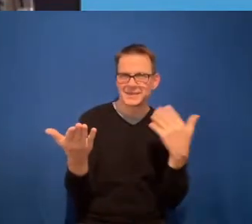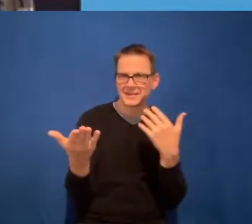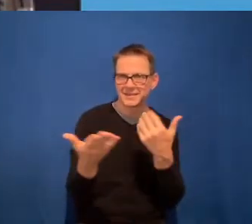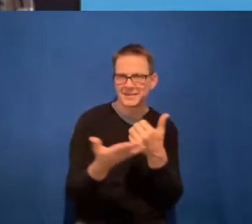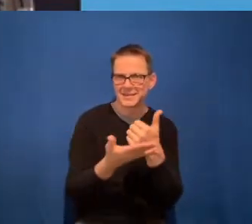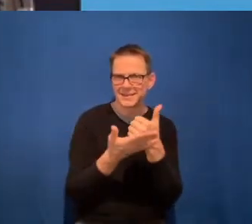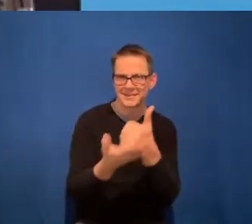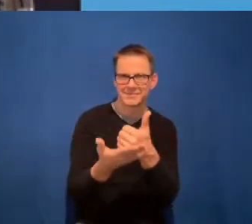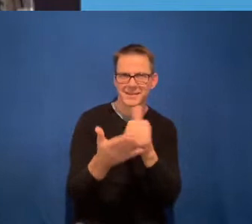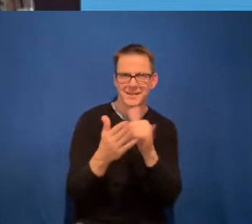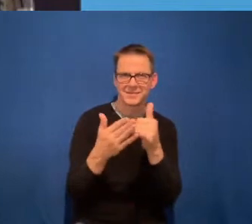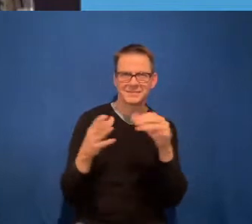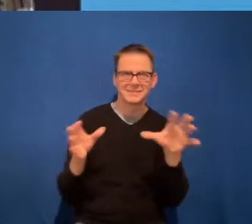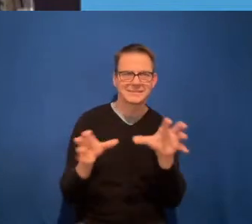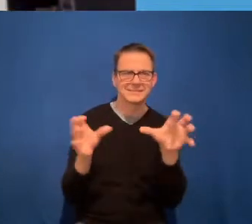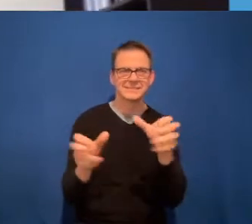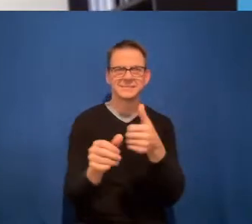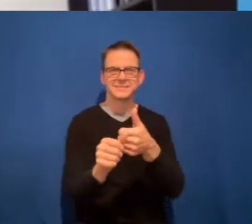this crisis?